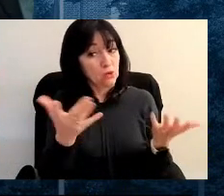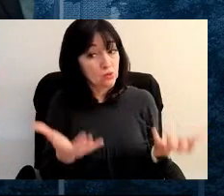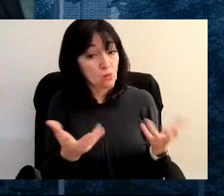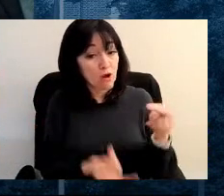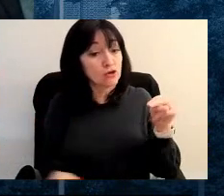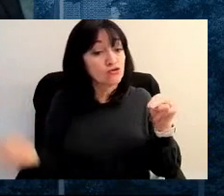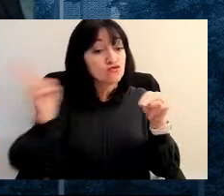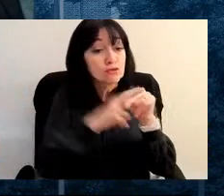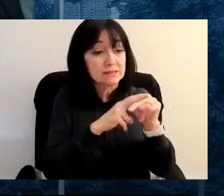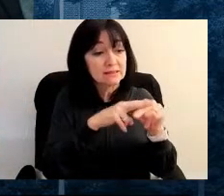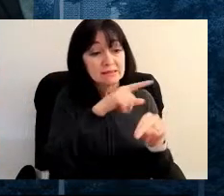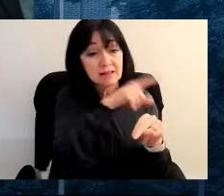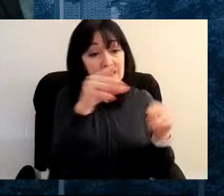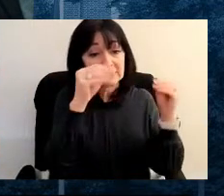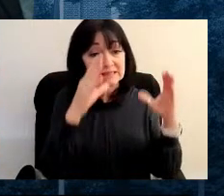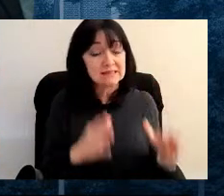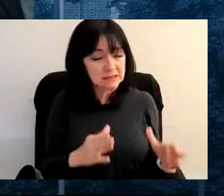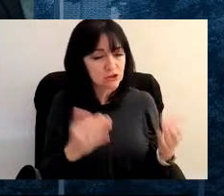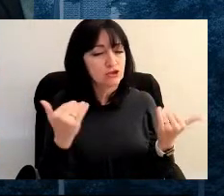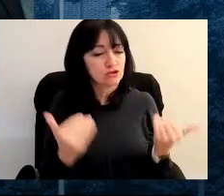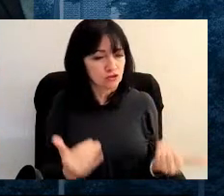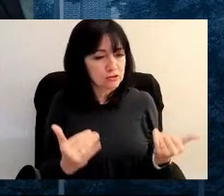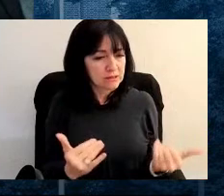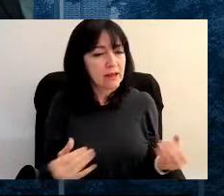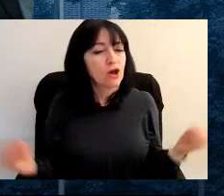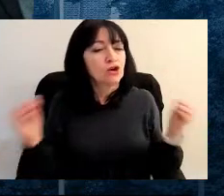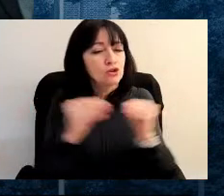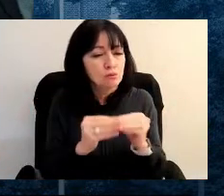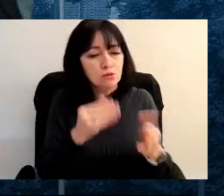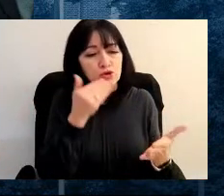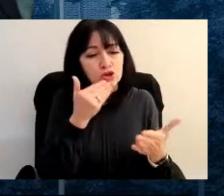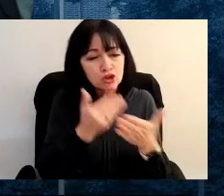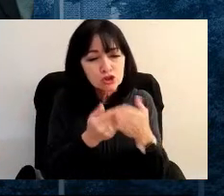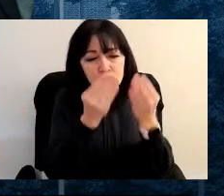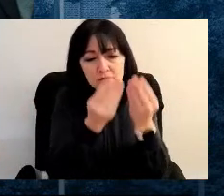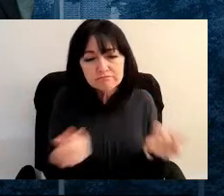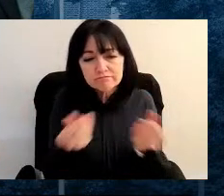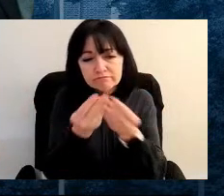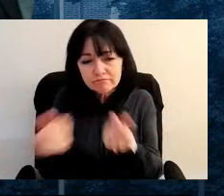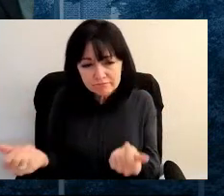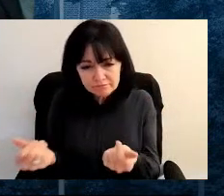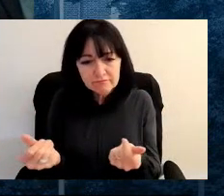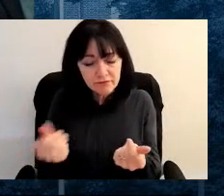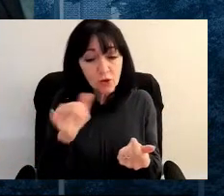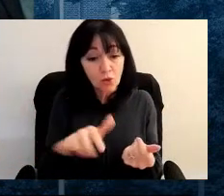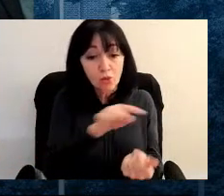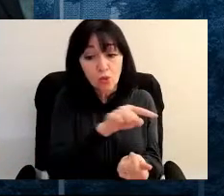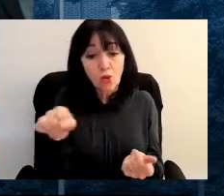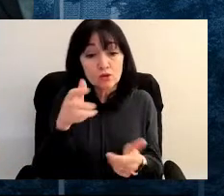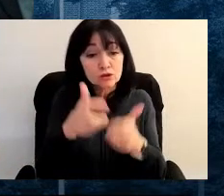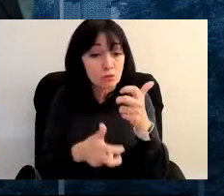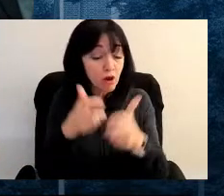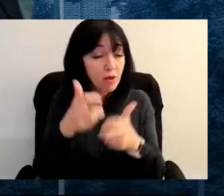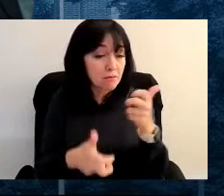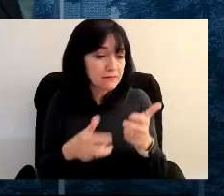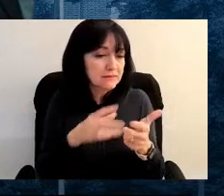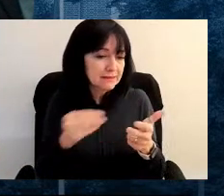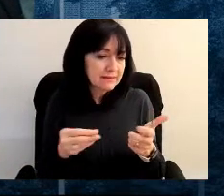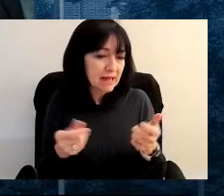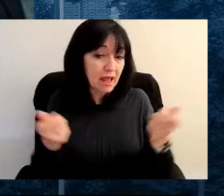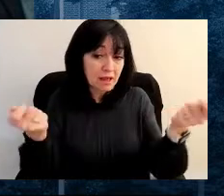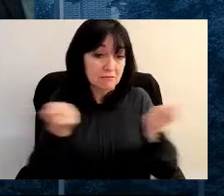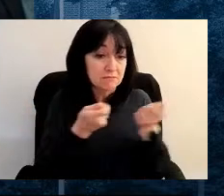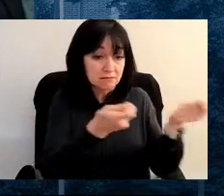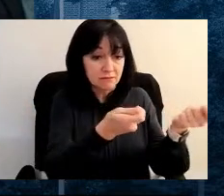we can continue to implement effective solutions against the educator shortage by recruiting and retaining, more importantly, retaining